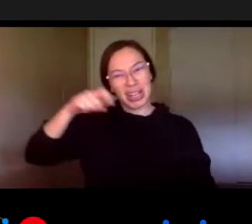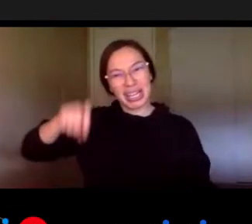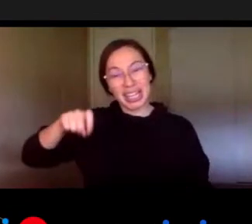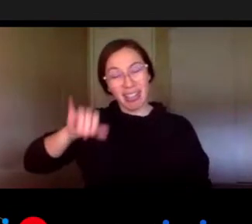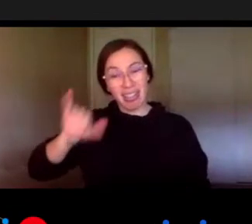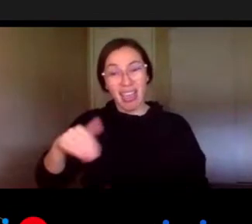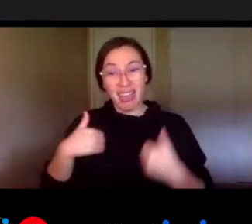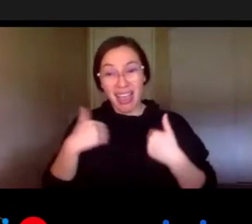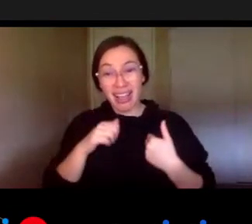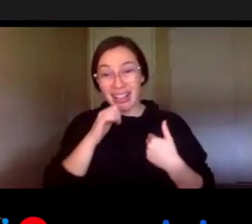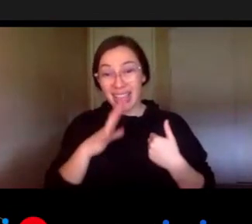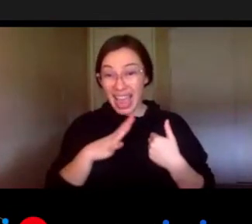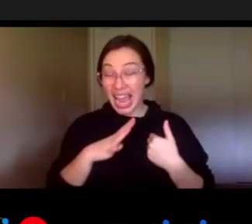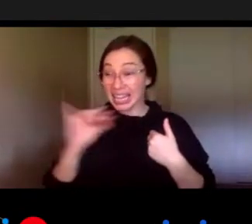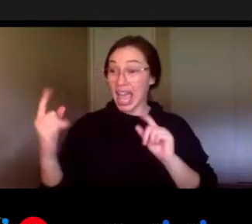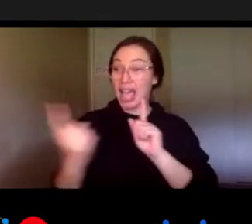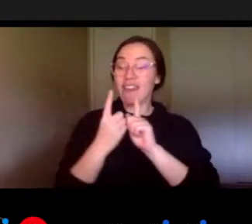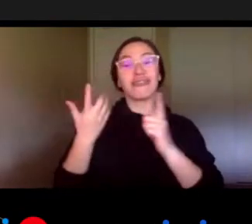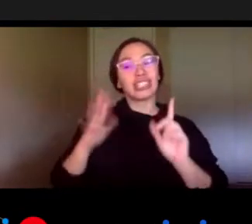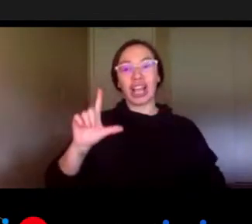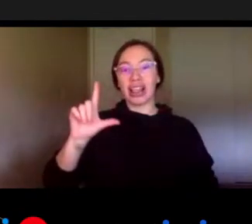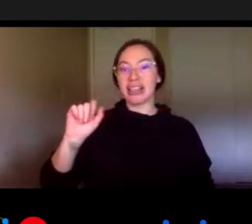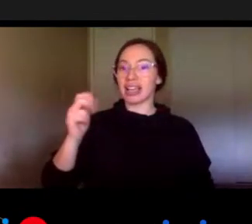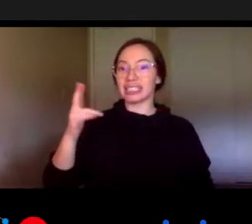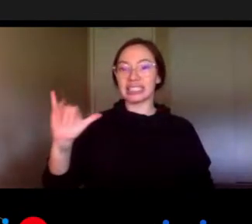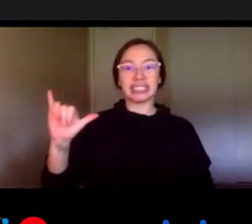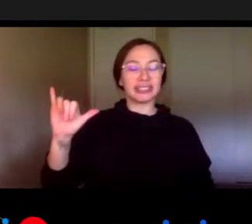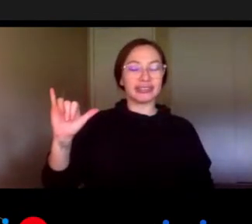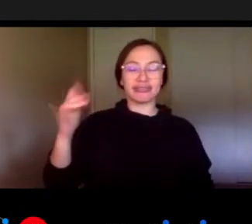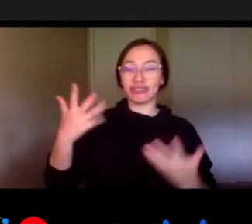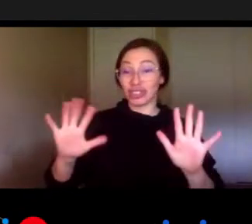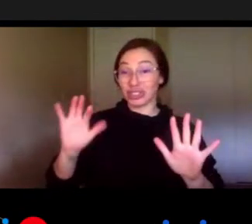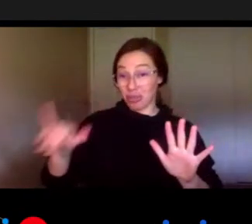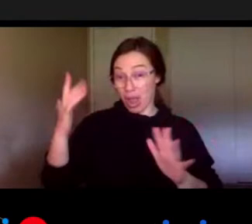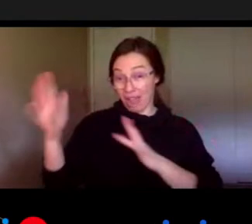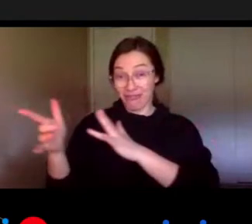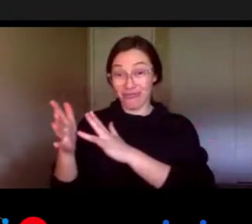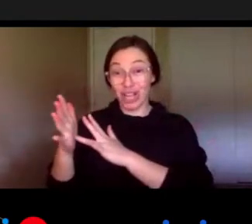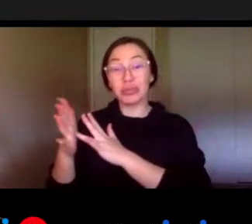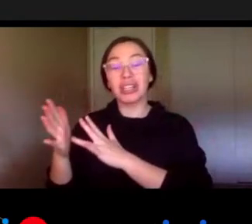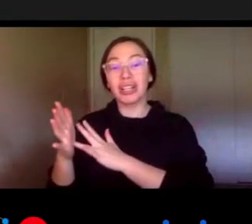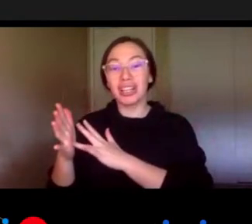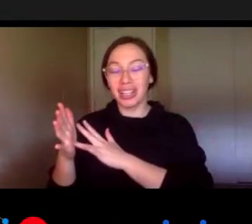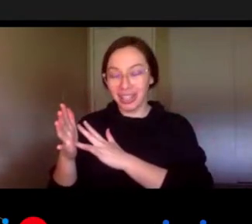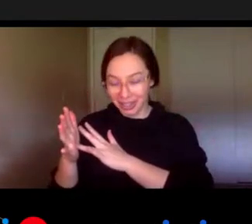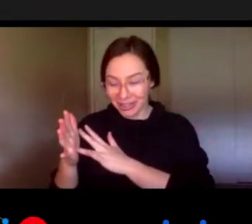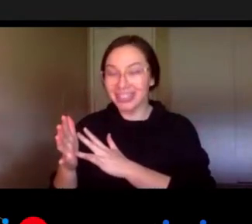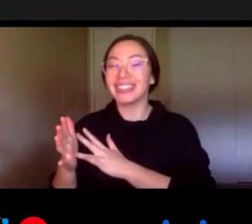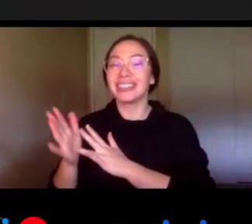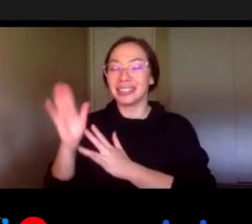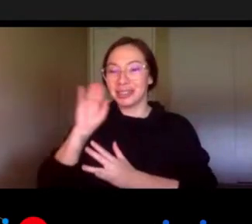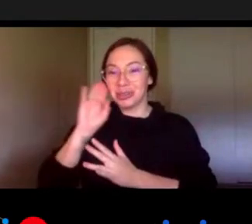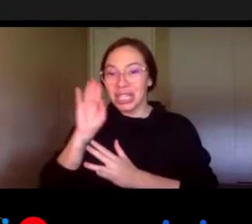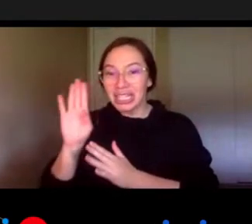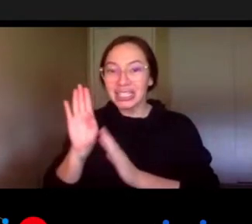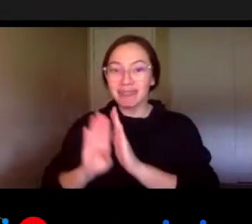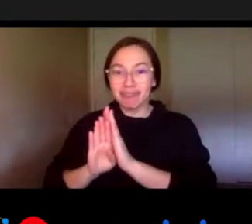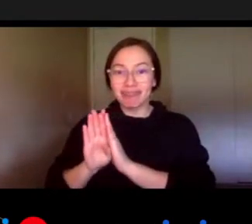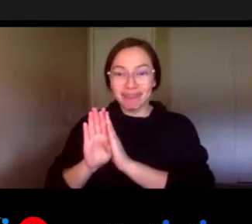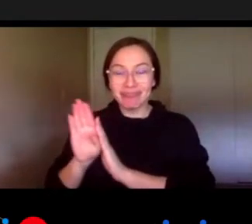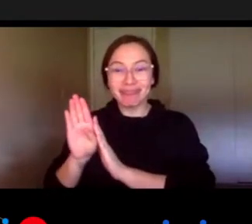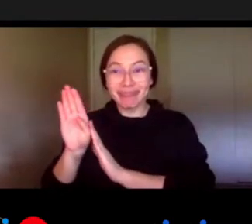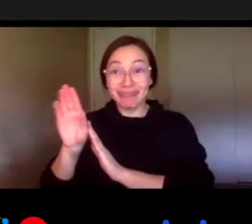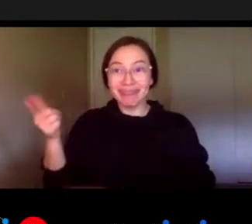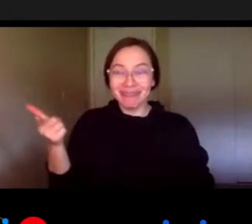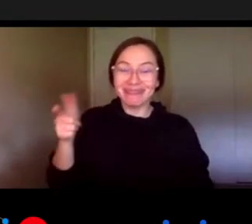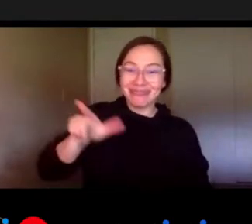just left a legacy right there. Because one day that freshman will also do the same thing I did to another